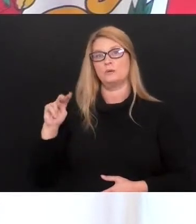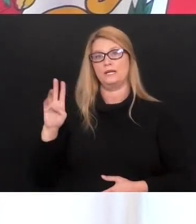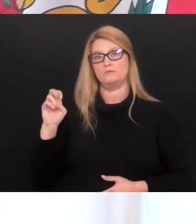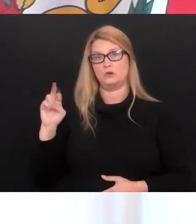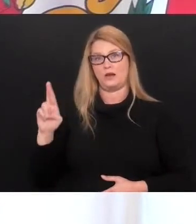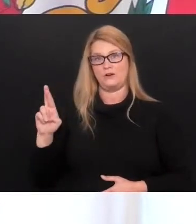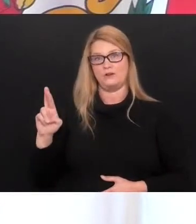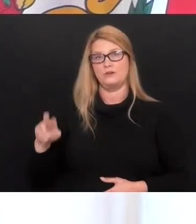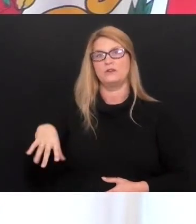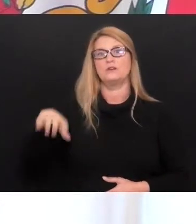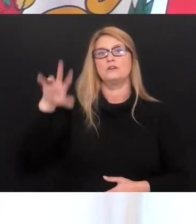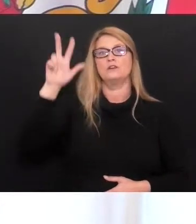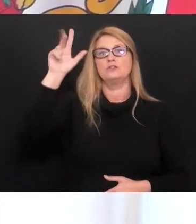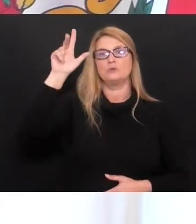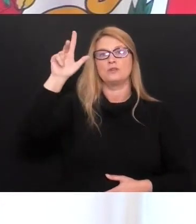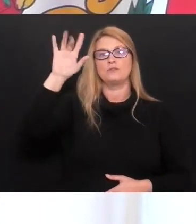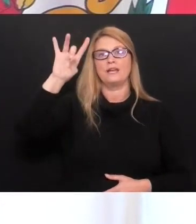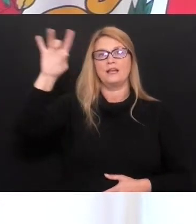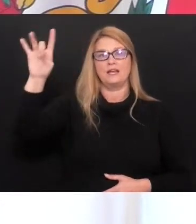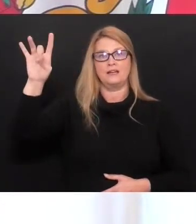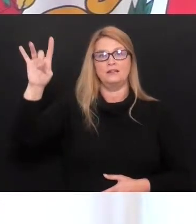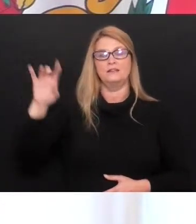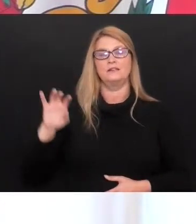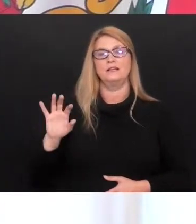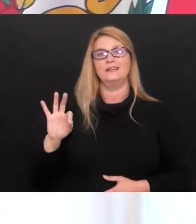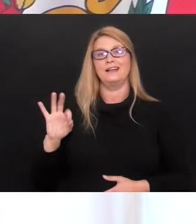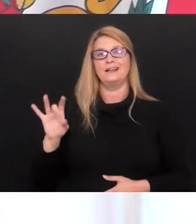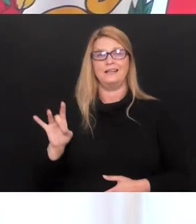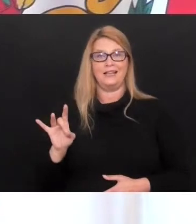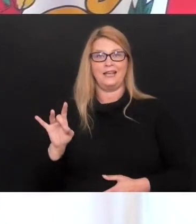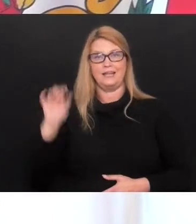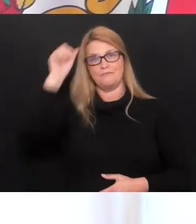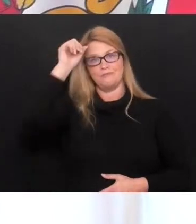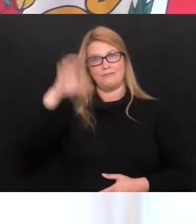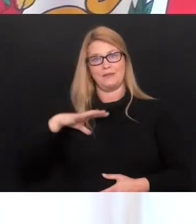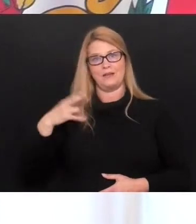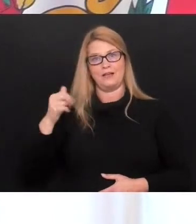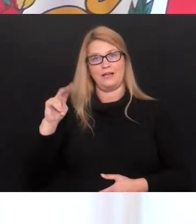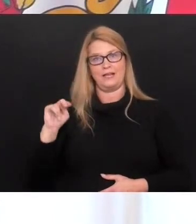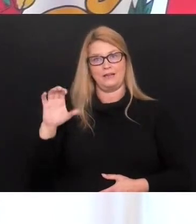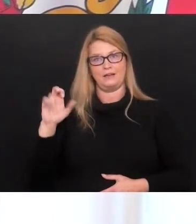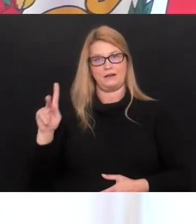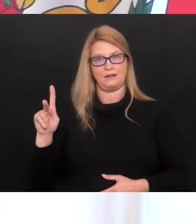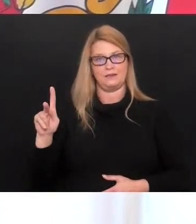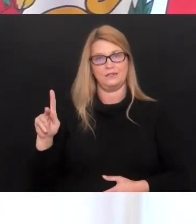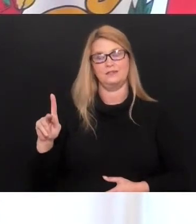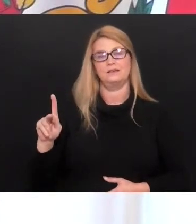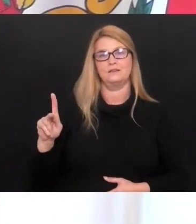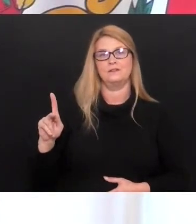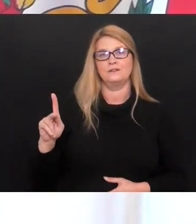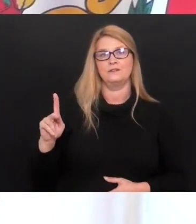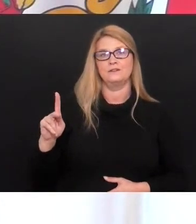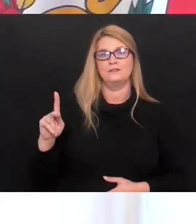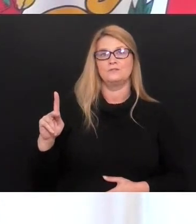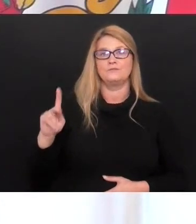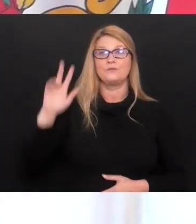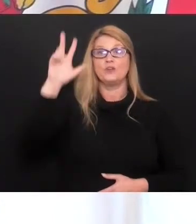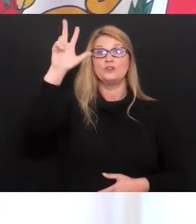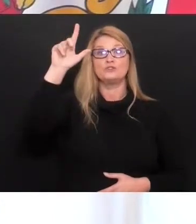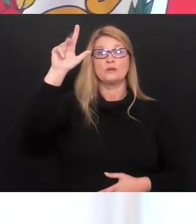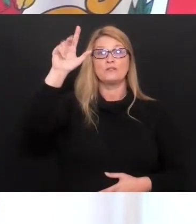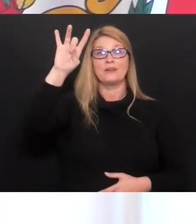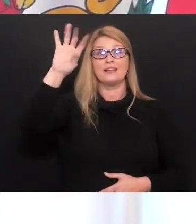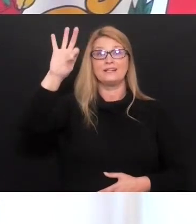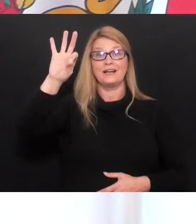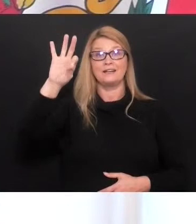County. Our 2,388th death is a 98-year-old male from Hancock County. Our